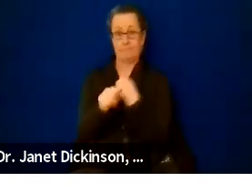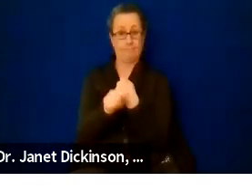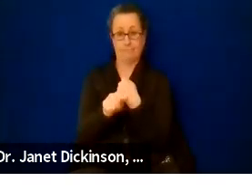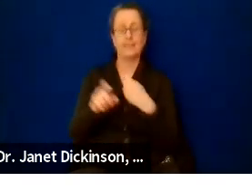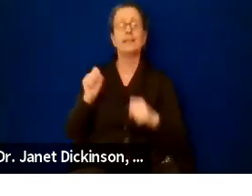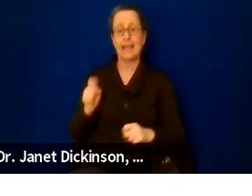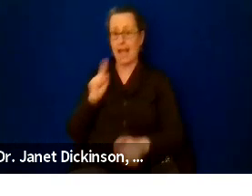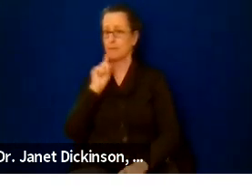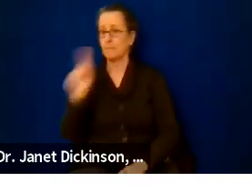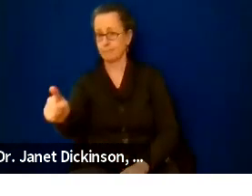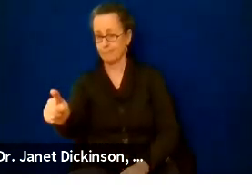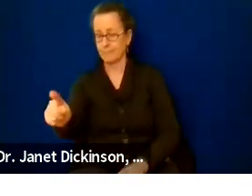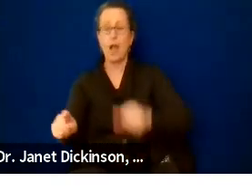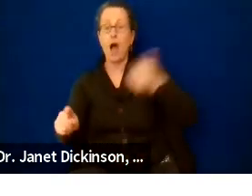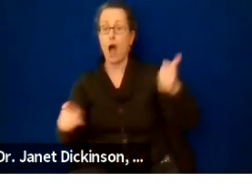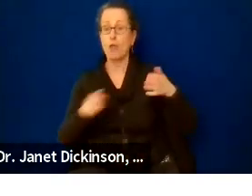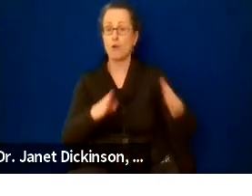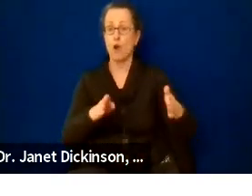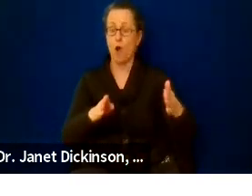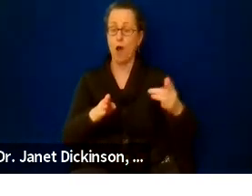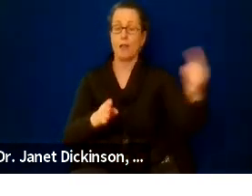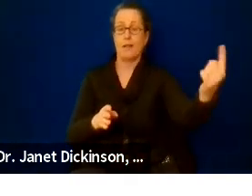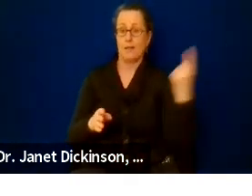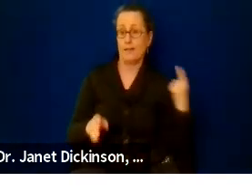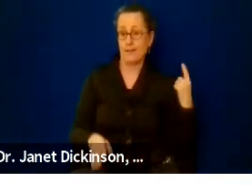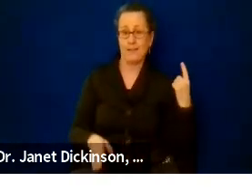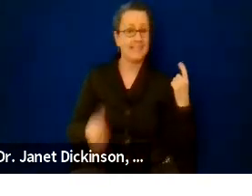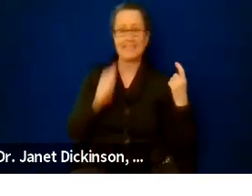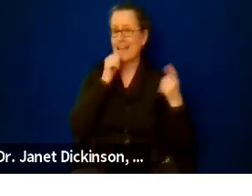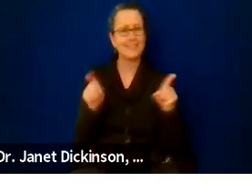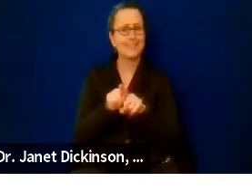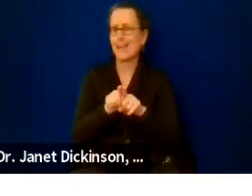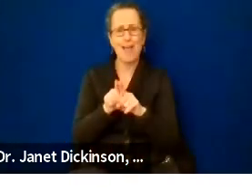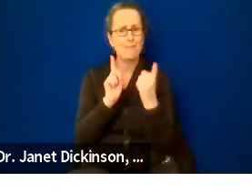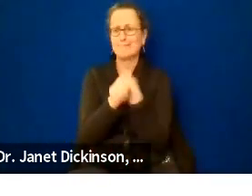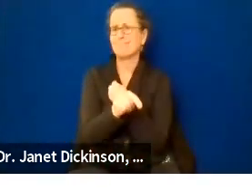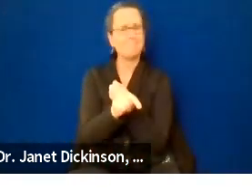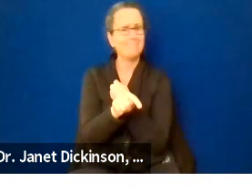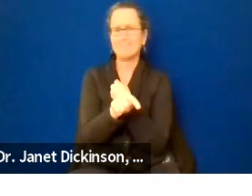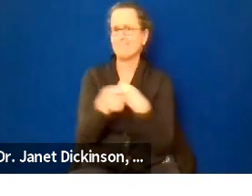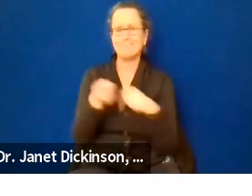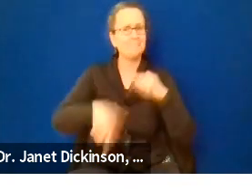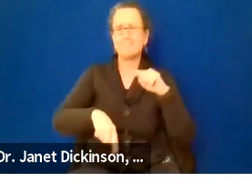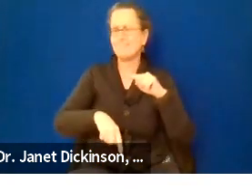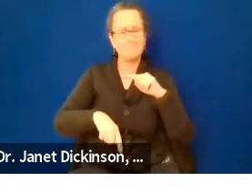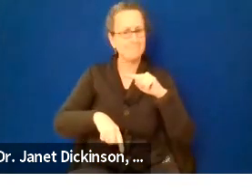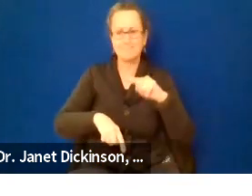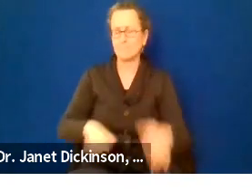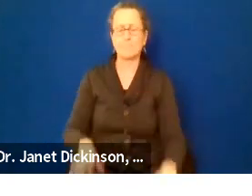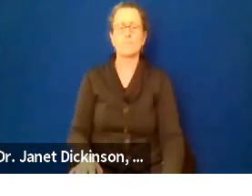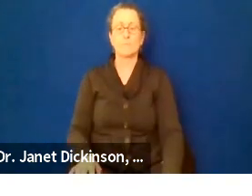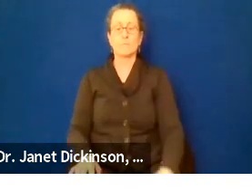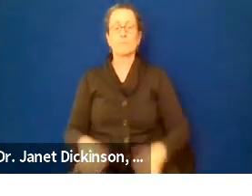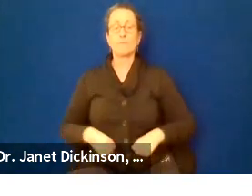side of the hallway to avoid cross traffic patterns. We also will minimize